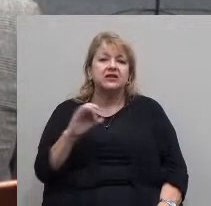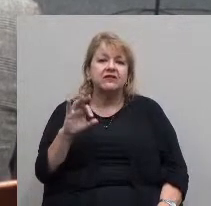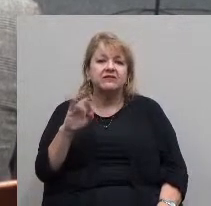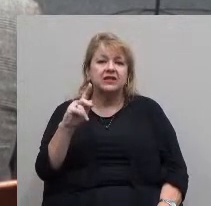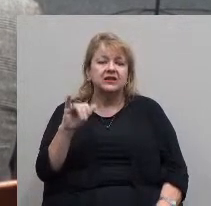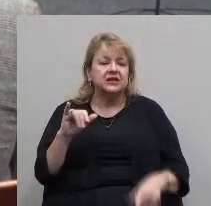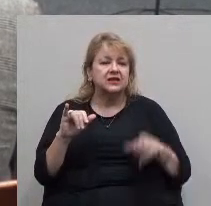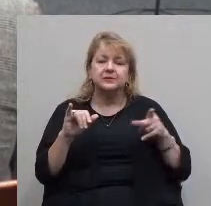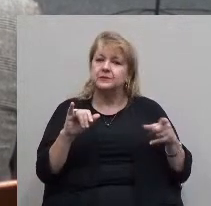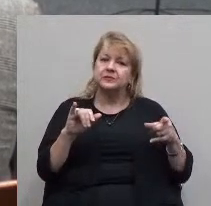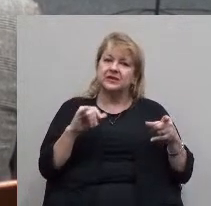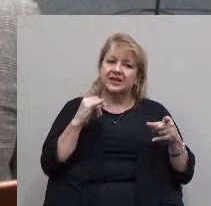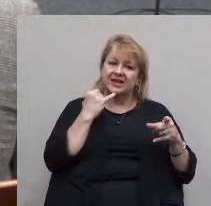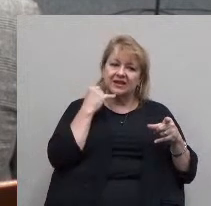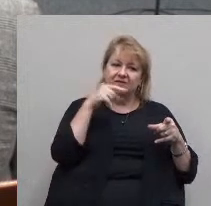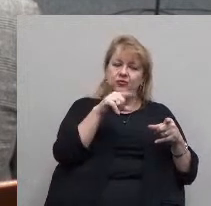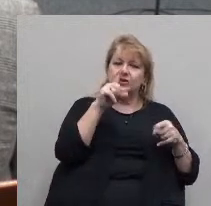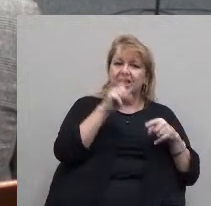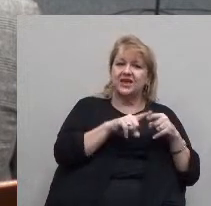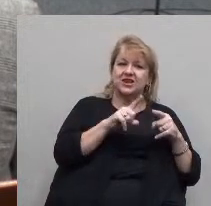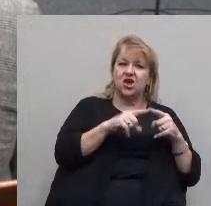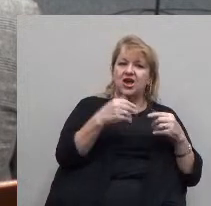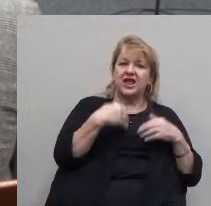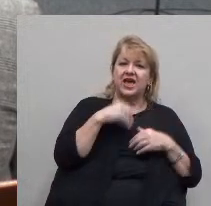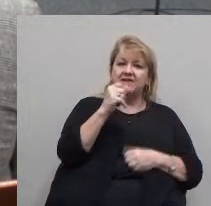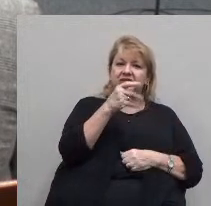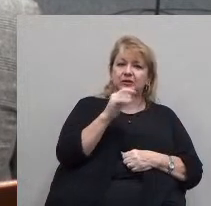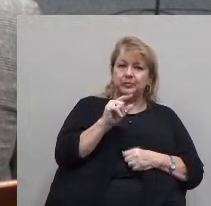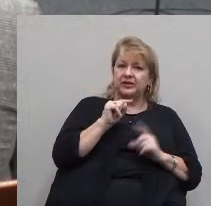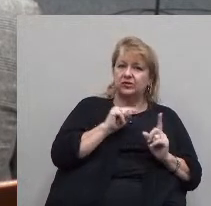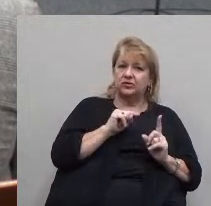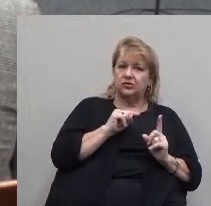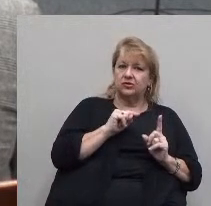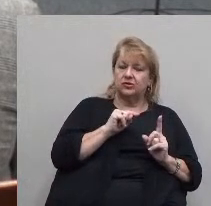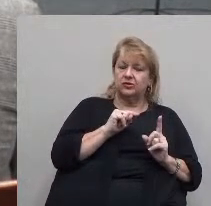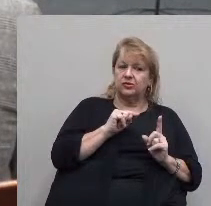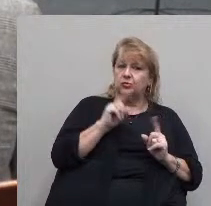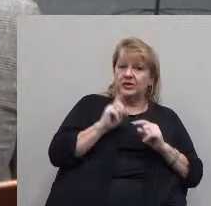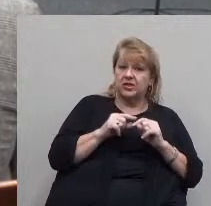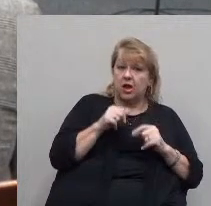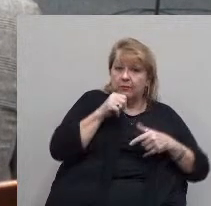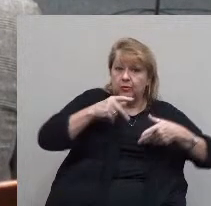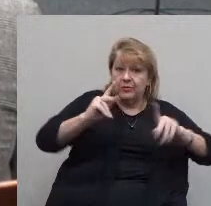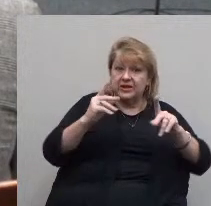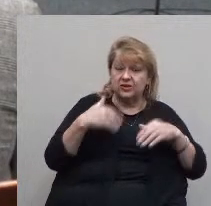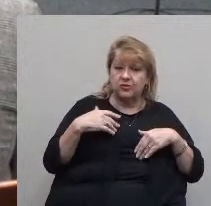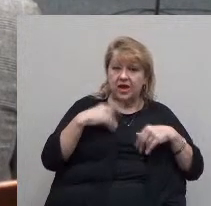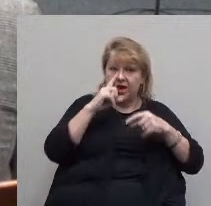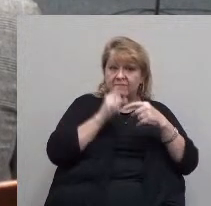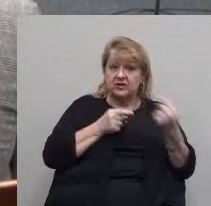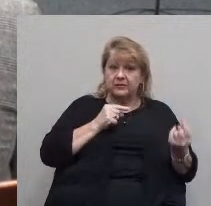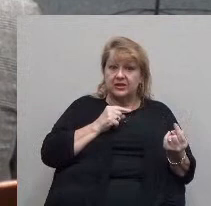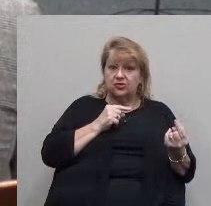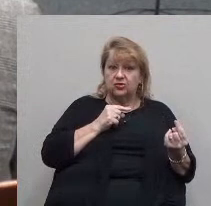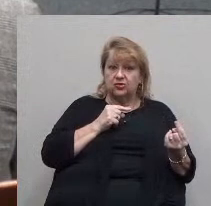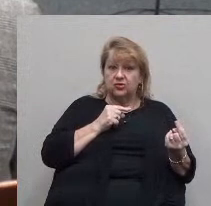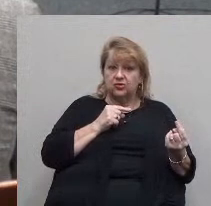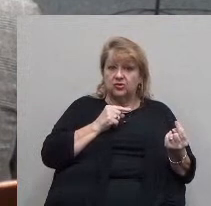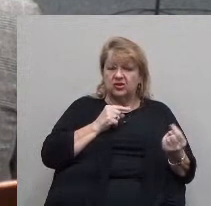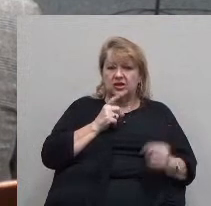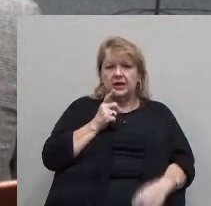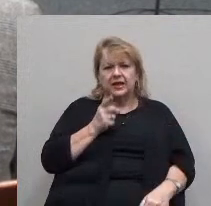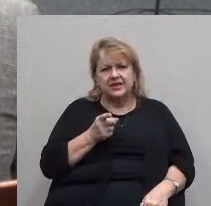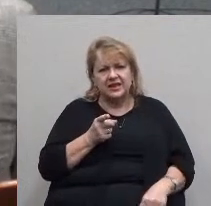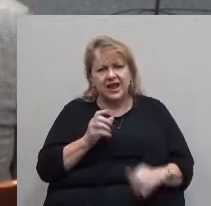that doesn't make sense. If you can't have the appeal in the first place, how could you have a successful appeal? I was having a little